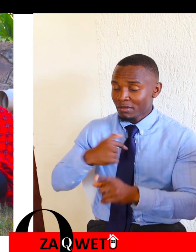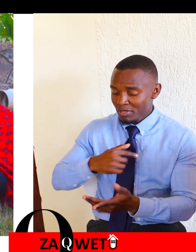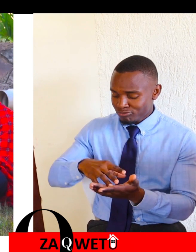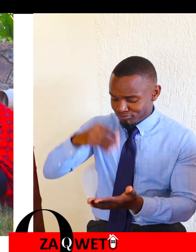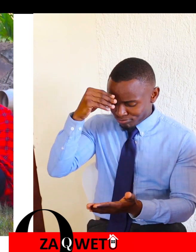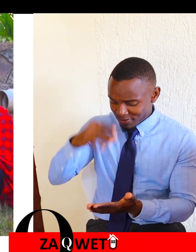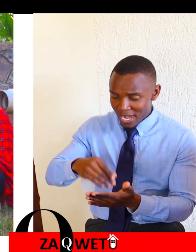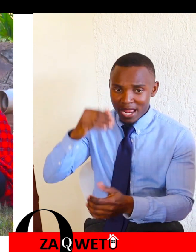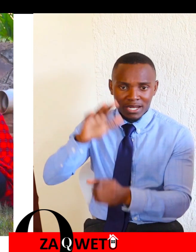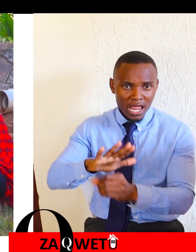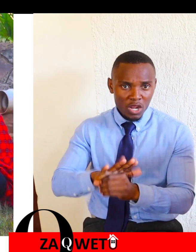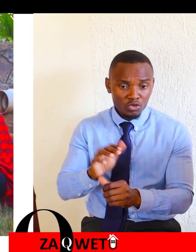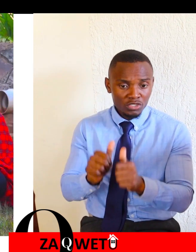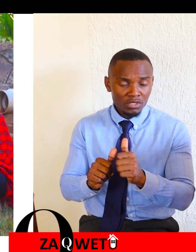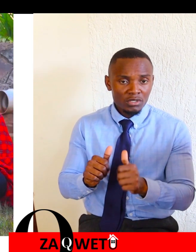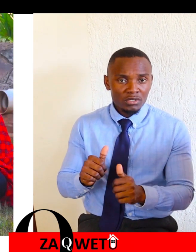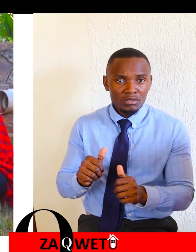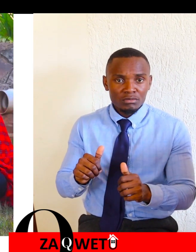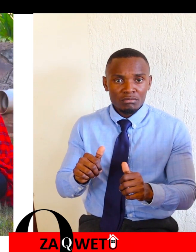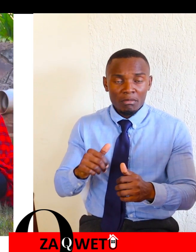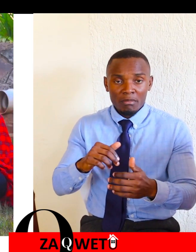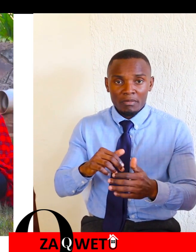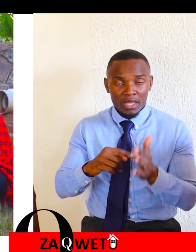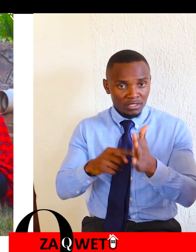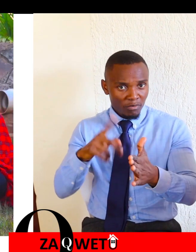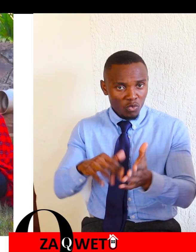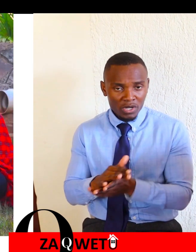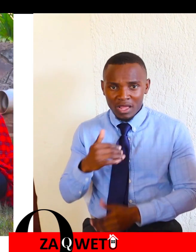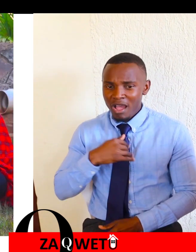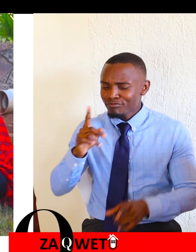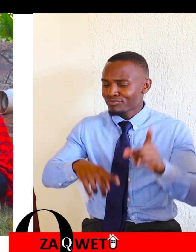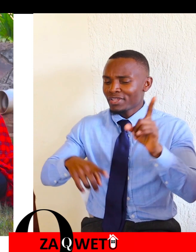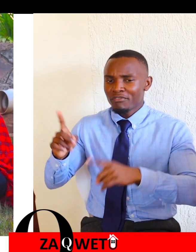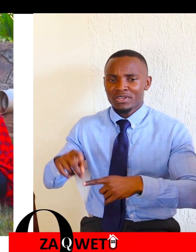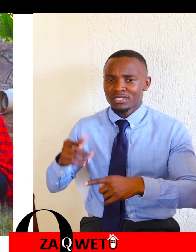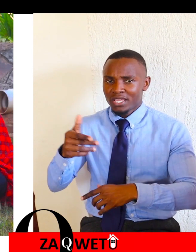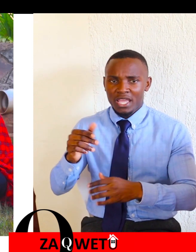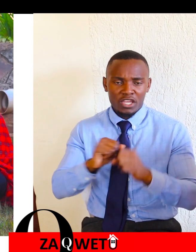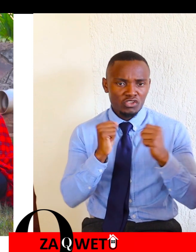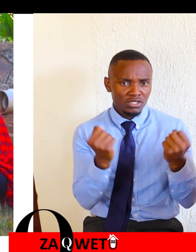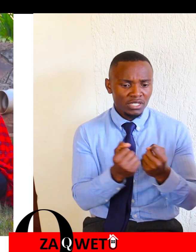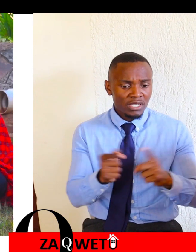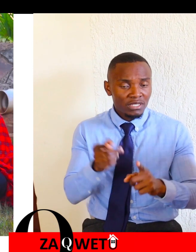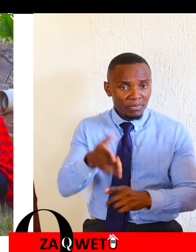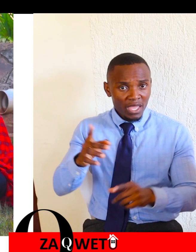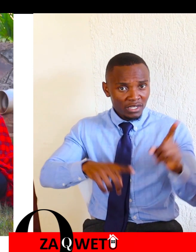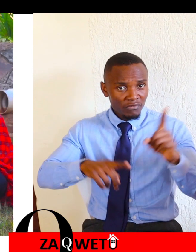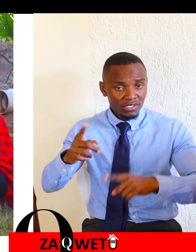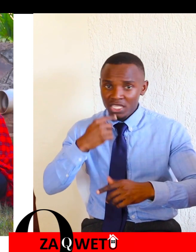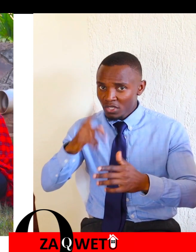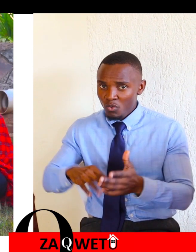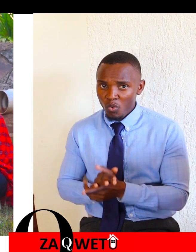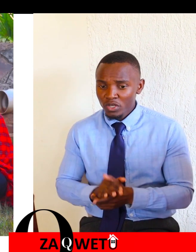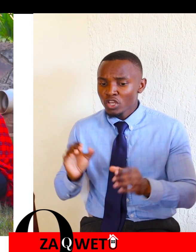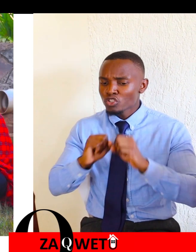been a journey. I've learned a lot. Yes. That actually there is a lot of diversity in the society. Yes. And within that diversity,